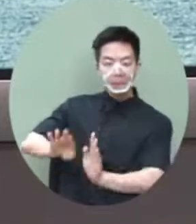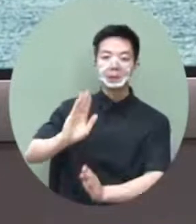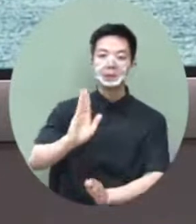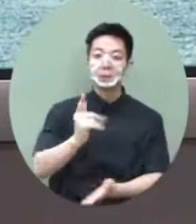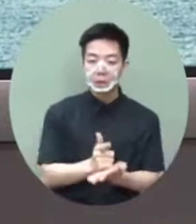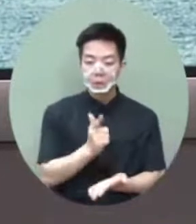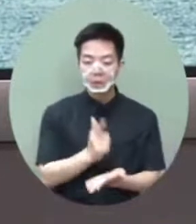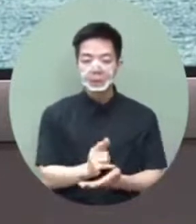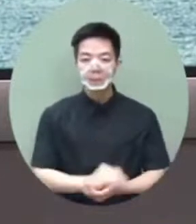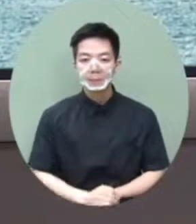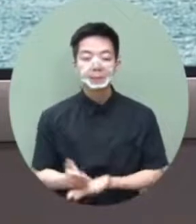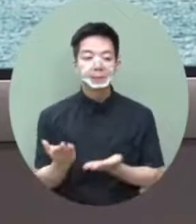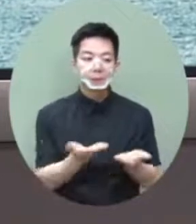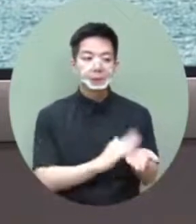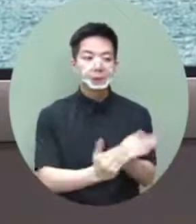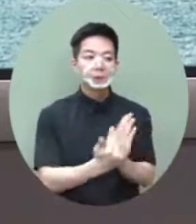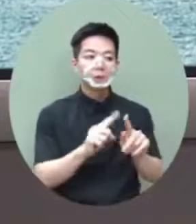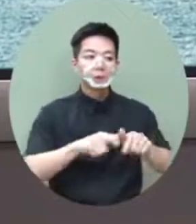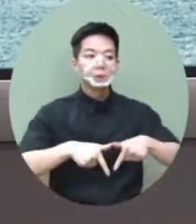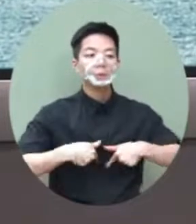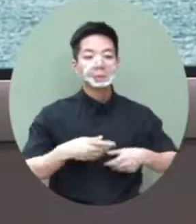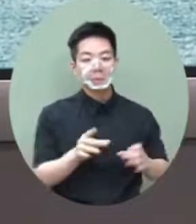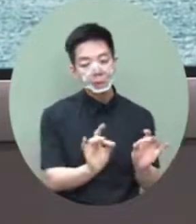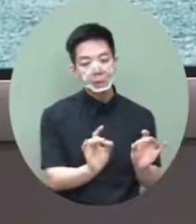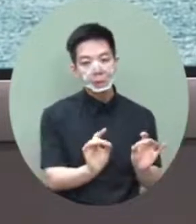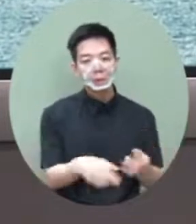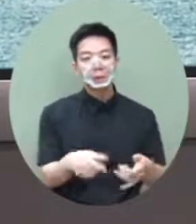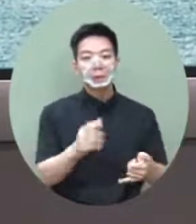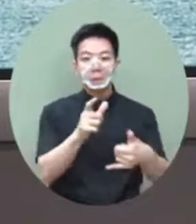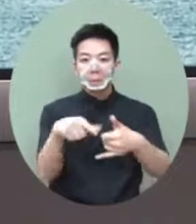the 3rd dose. And those who are staying in residential care